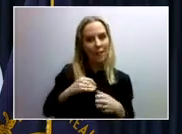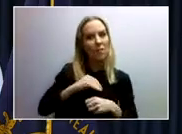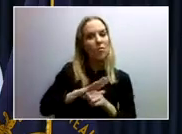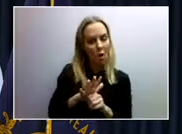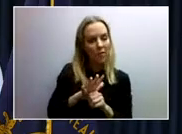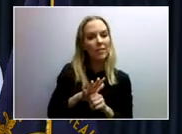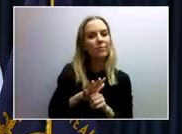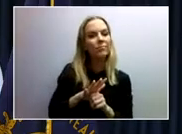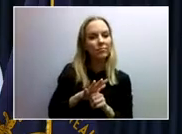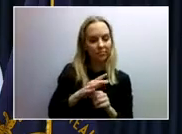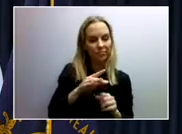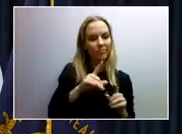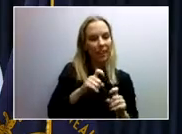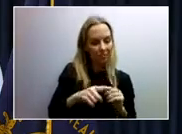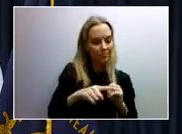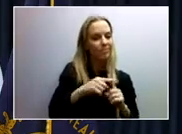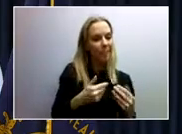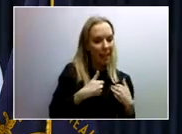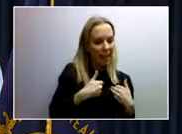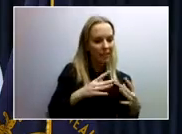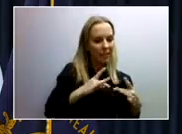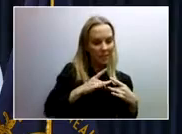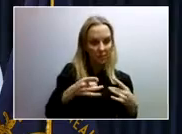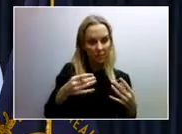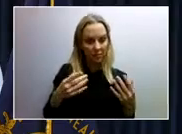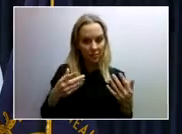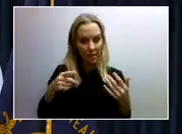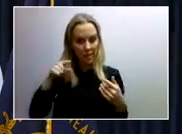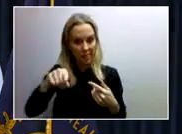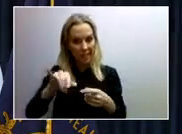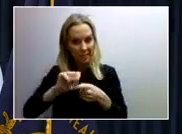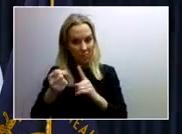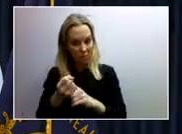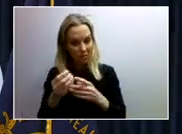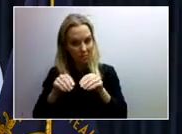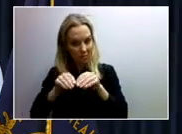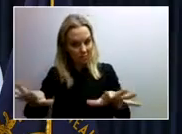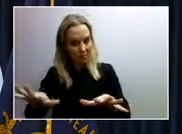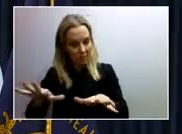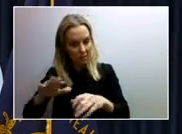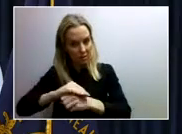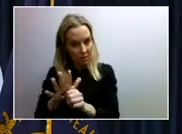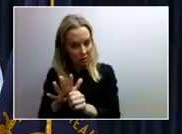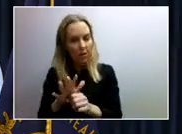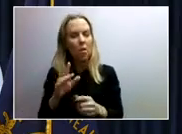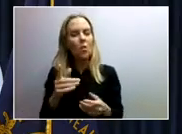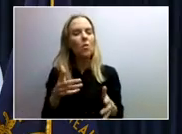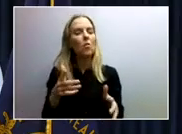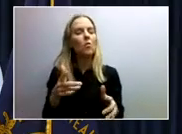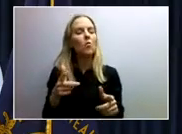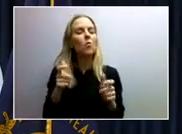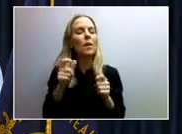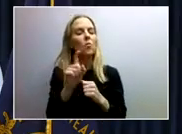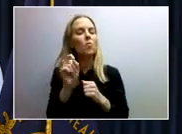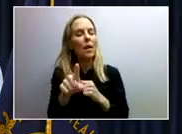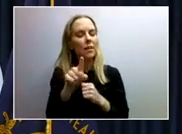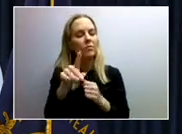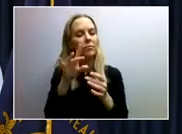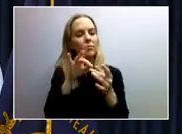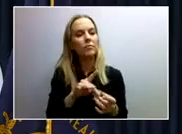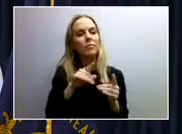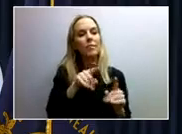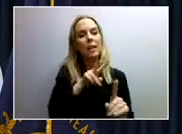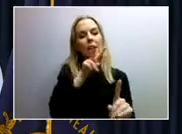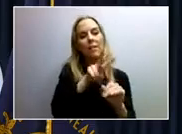for greater spread of the virus in the situation? And also a quick question unrelated. If the filing deadline bill, House